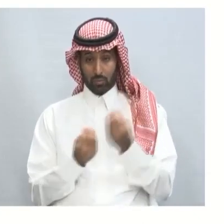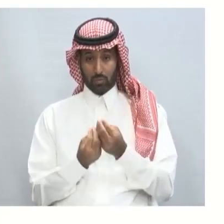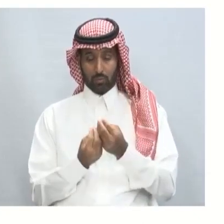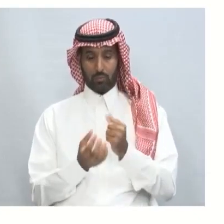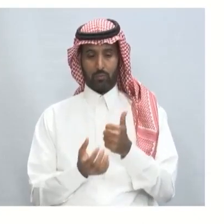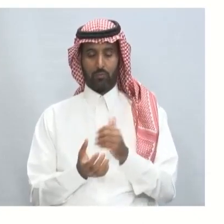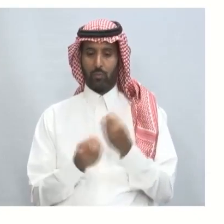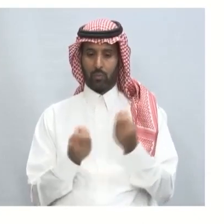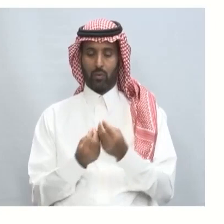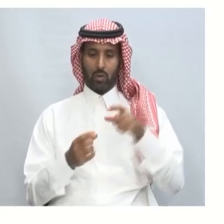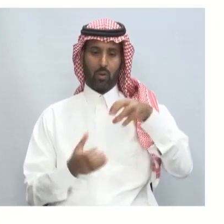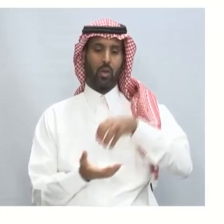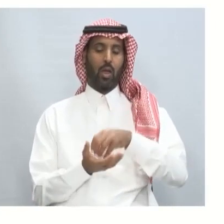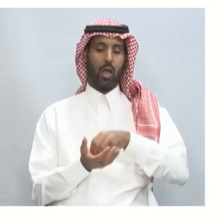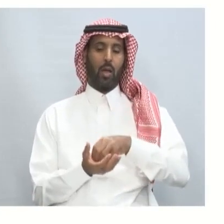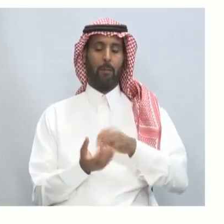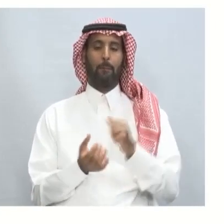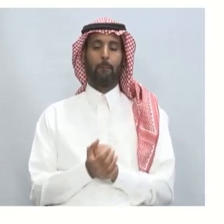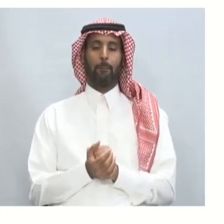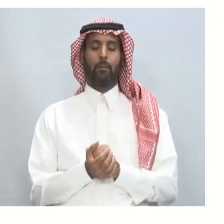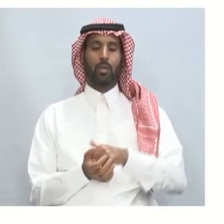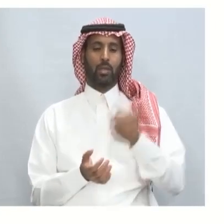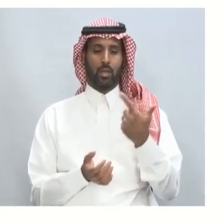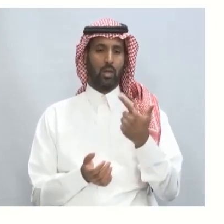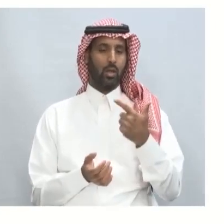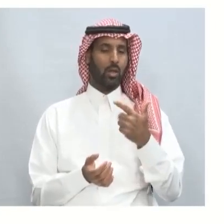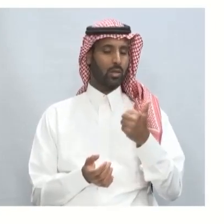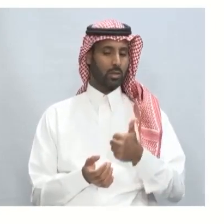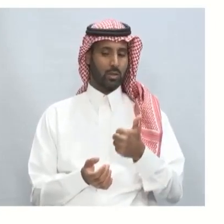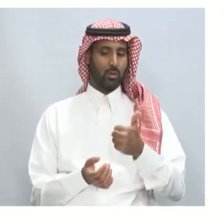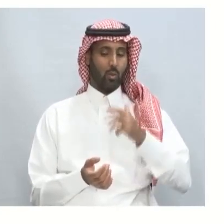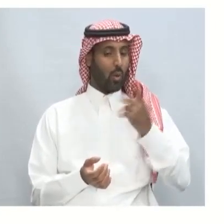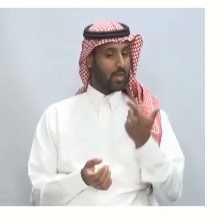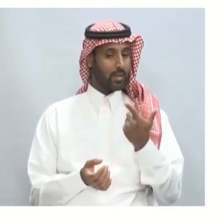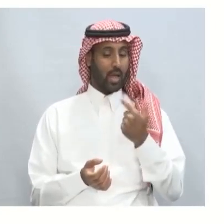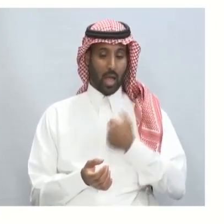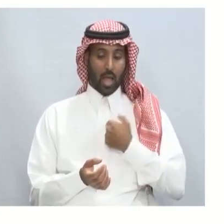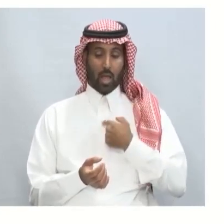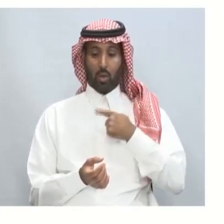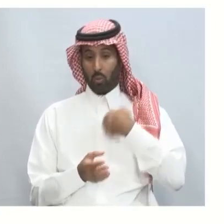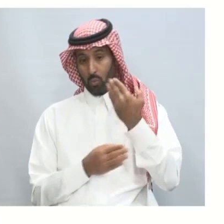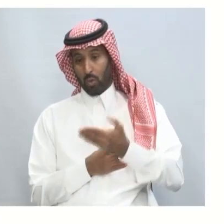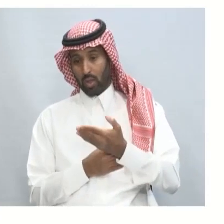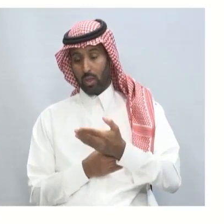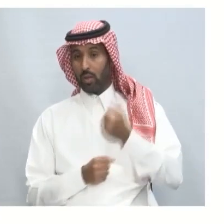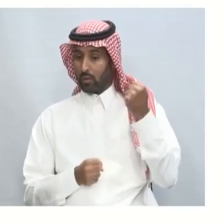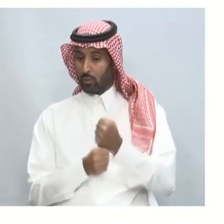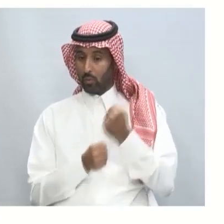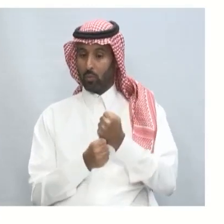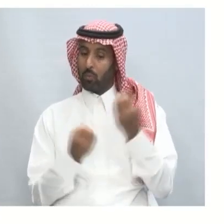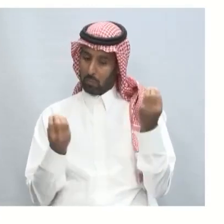a group so number six is what I well what does he do well